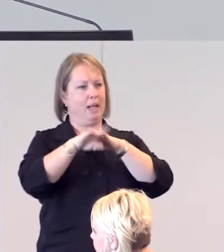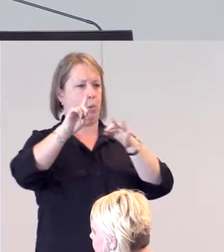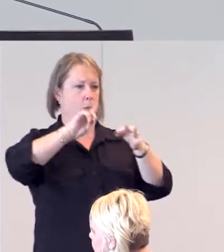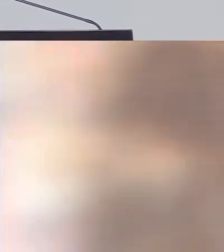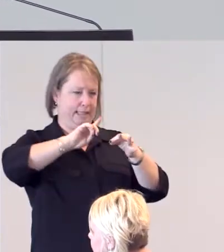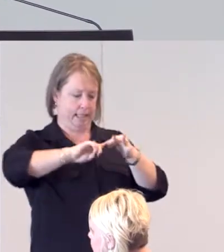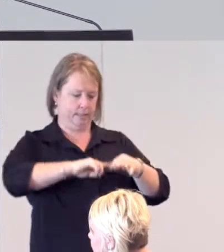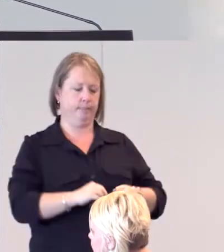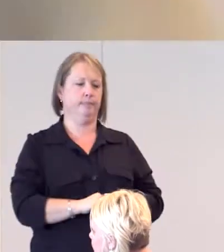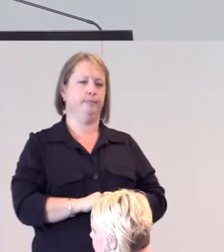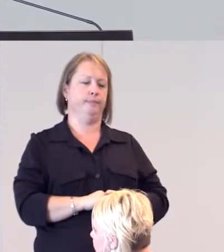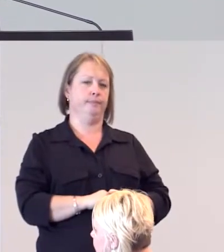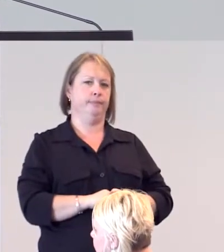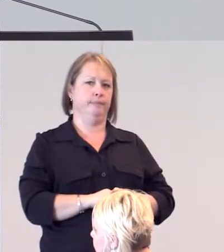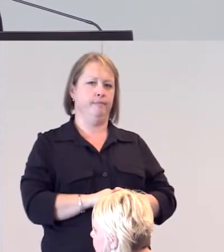Queensland.